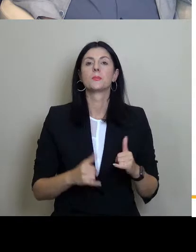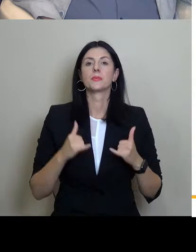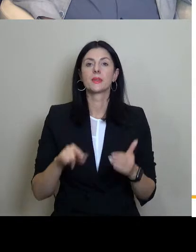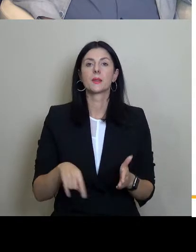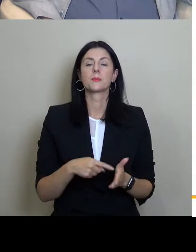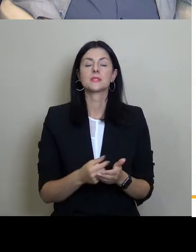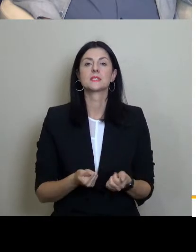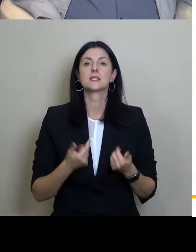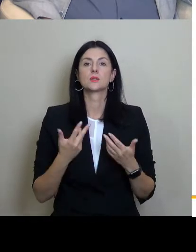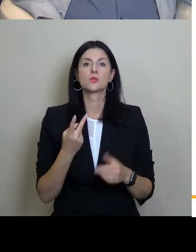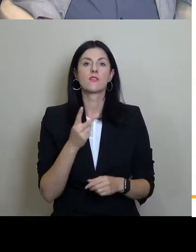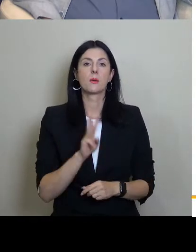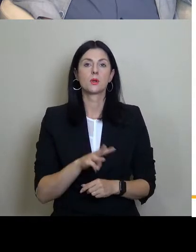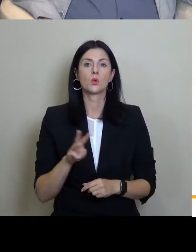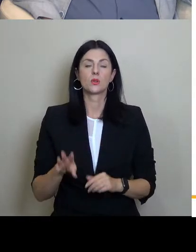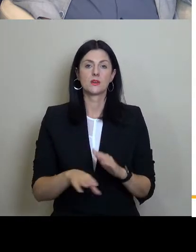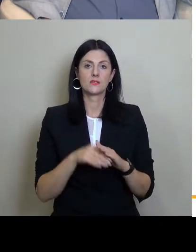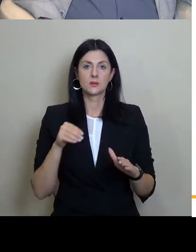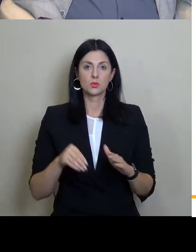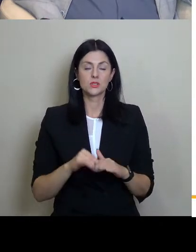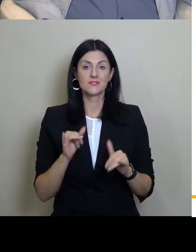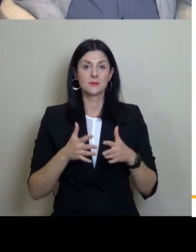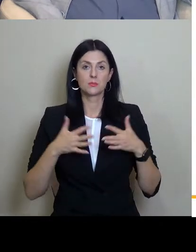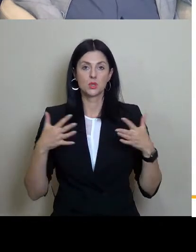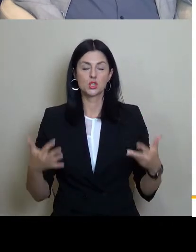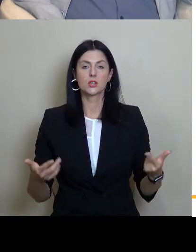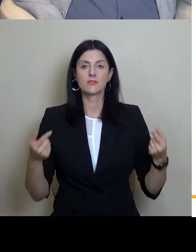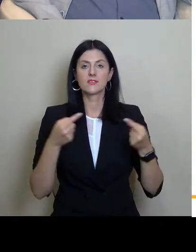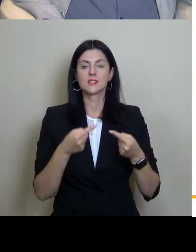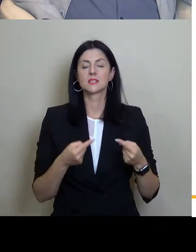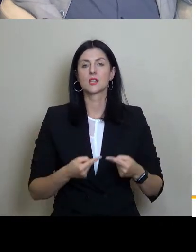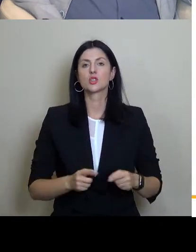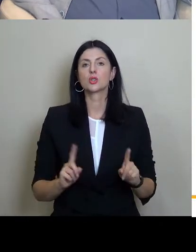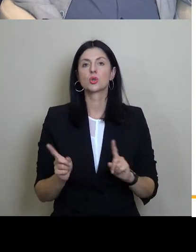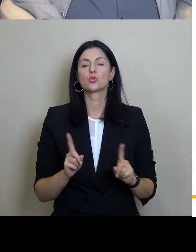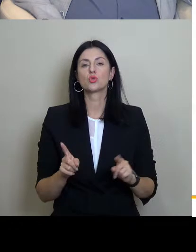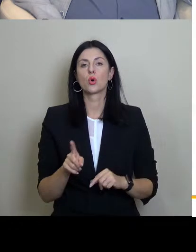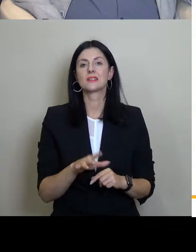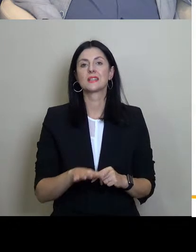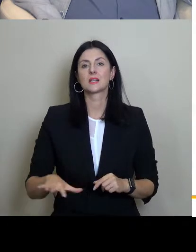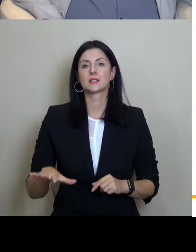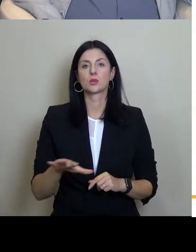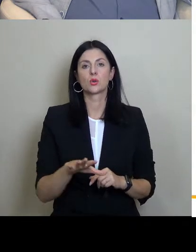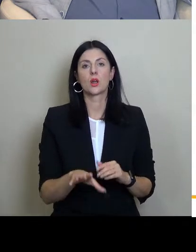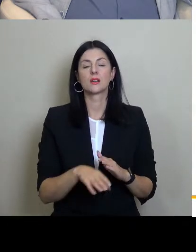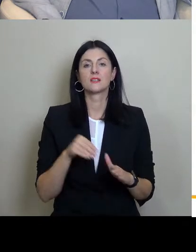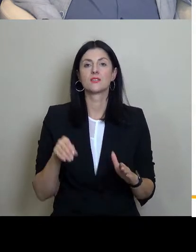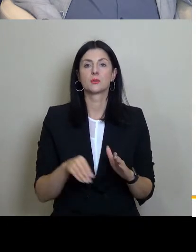that for more than 2 million voters in the city,